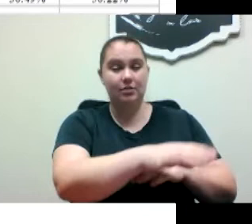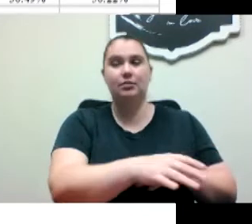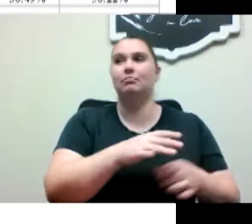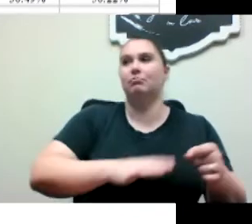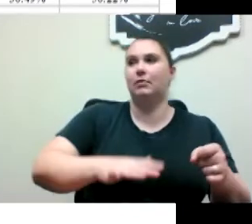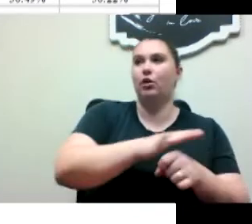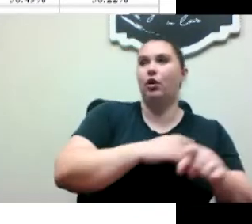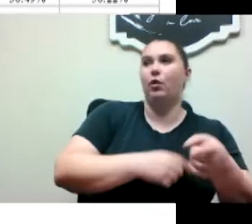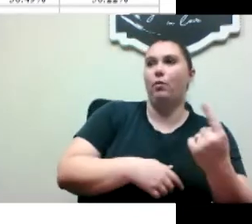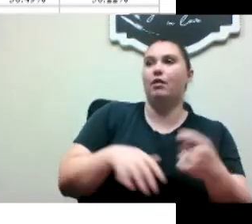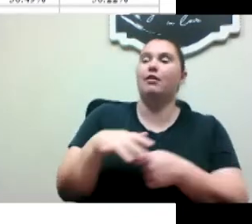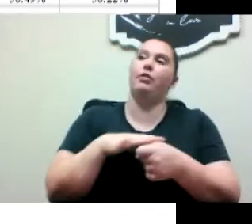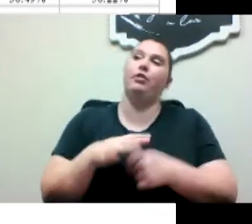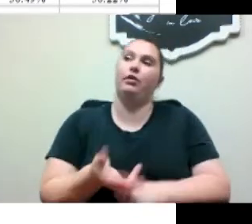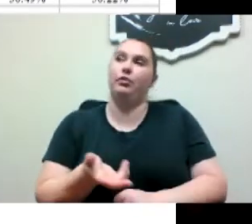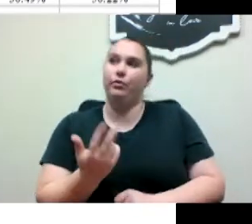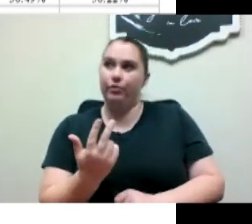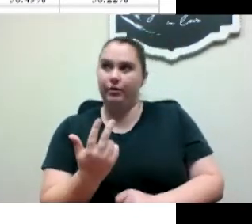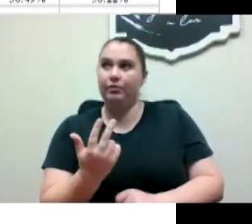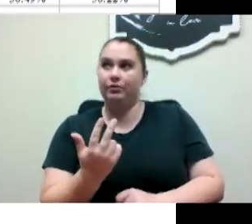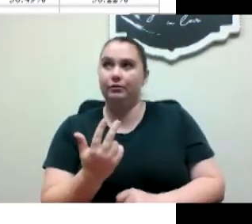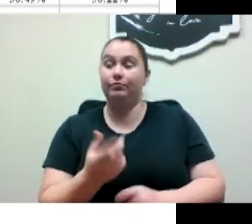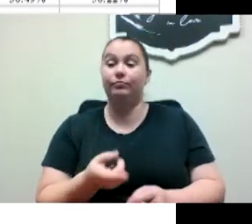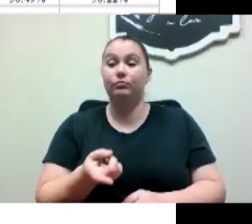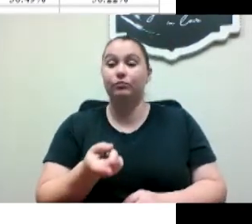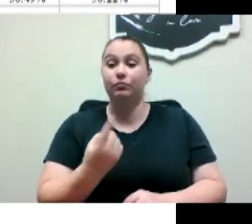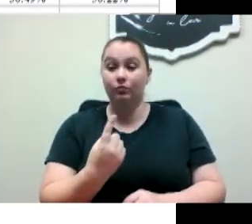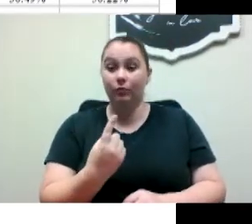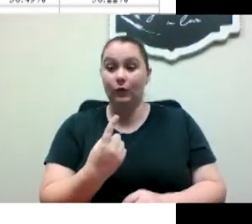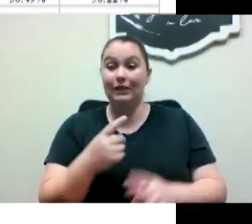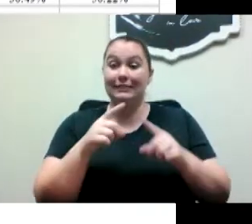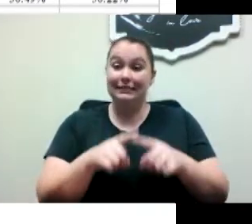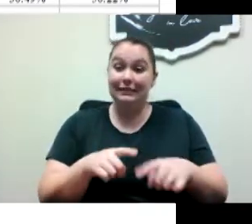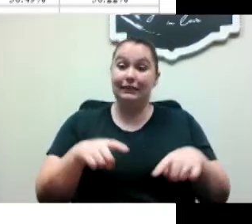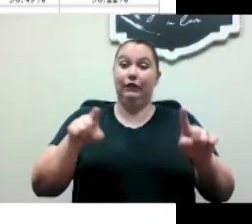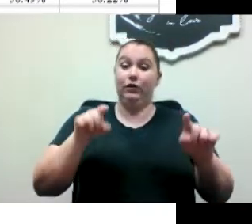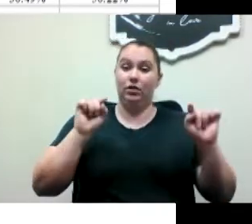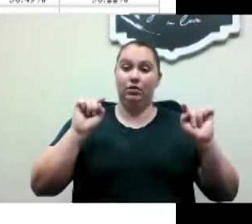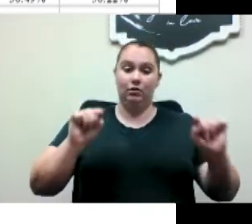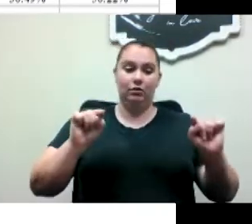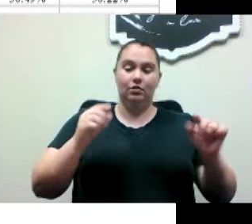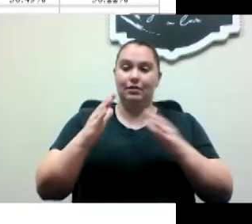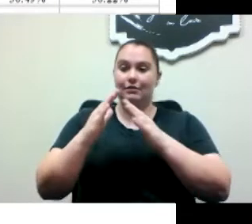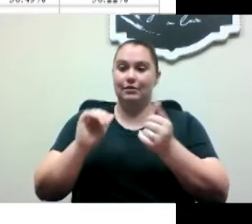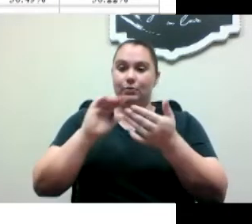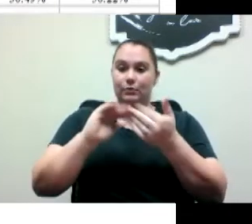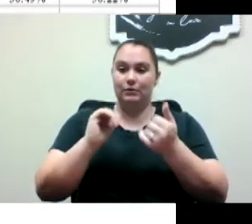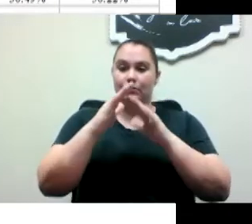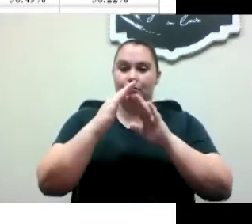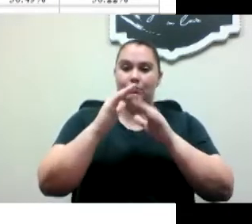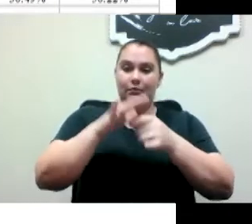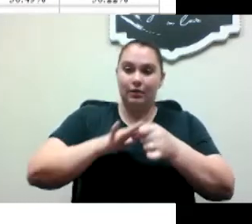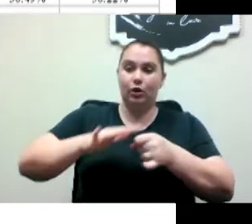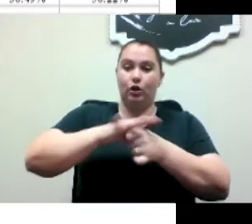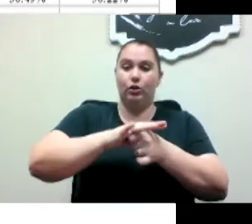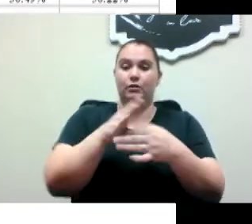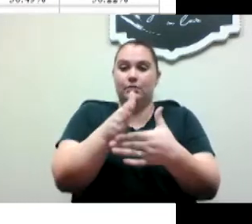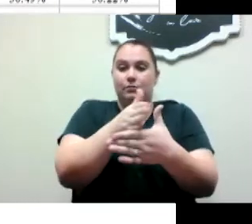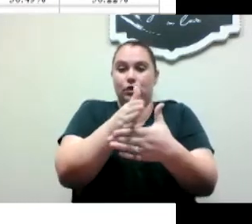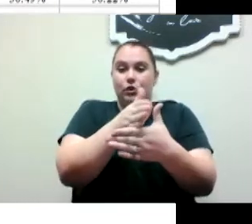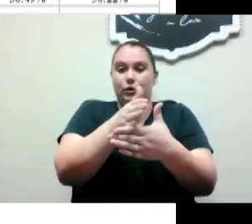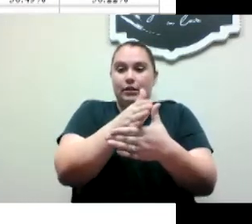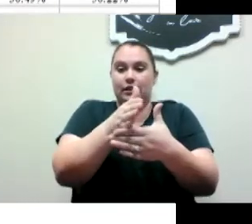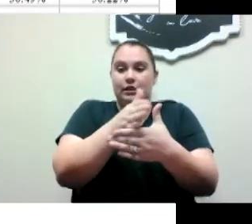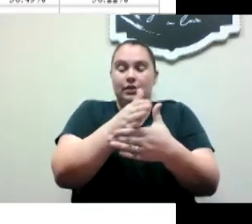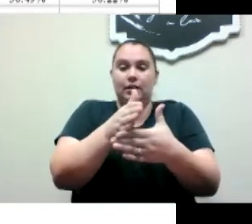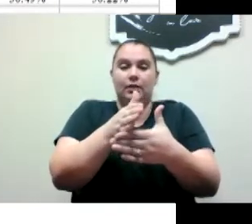the one difference between the Davis plan and the other is that one downtown area that's between either